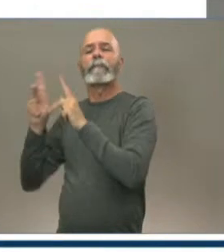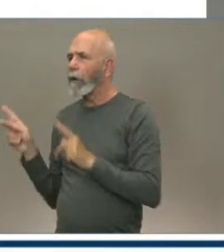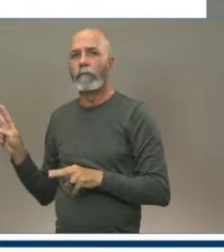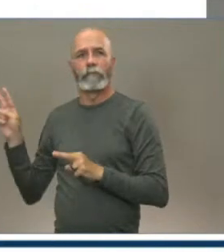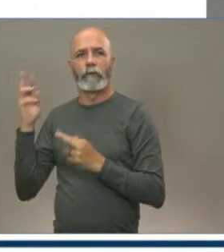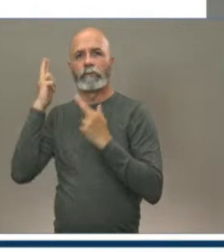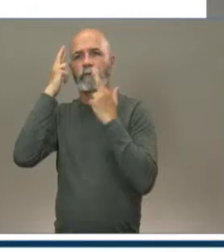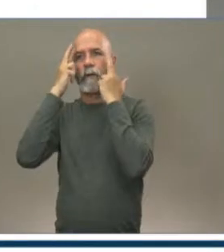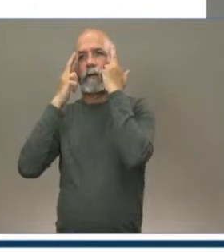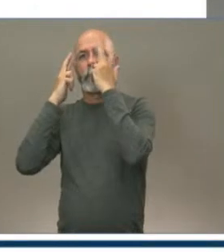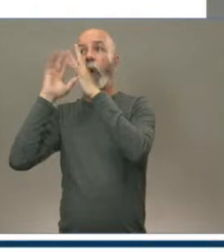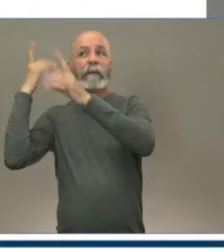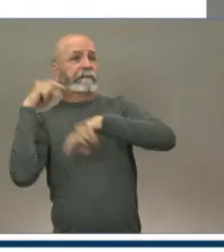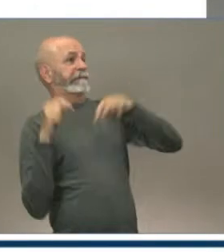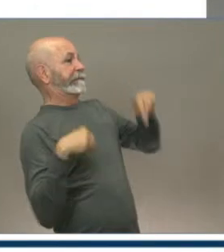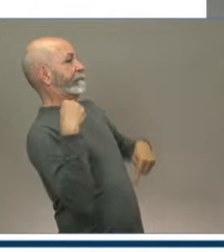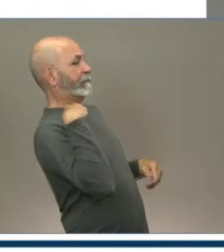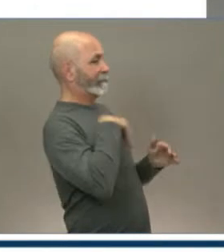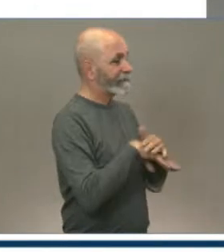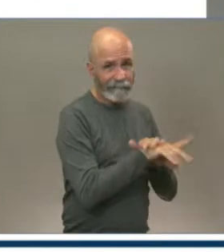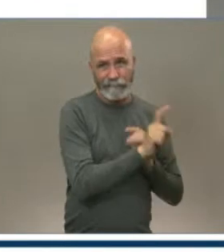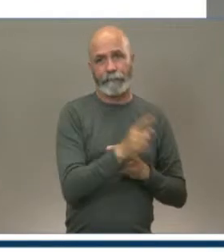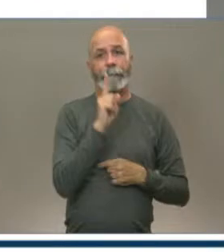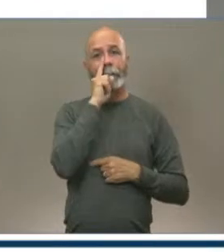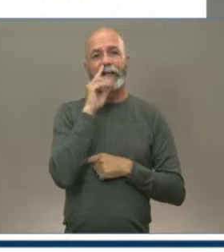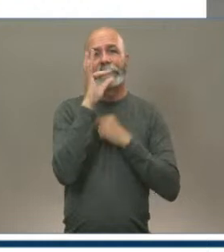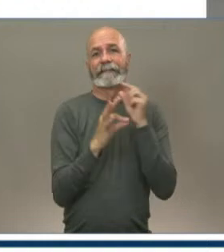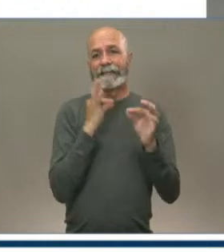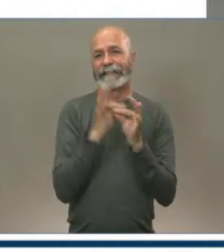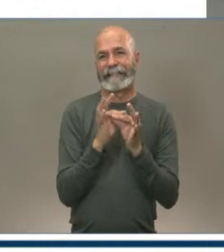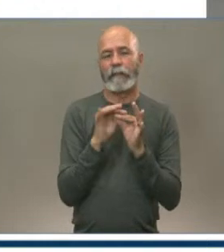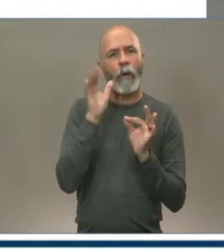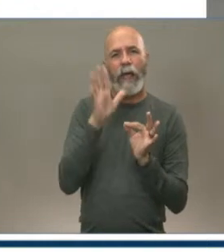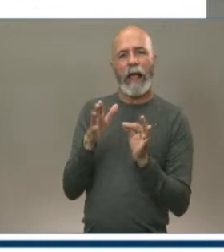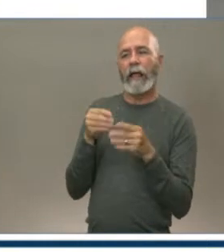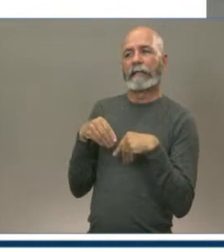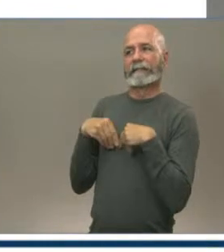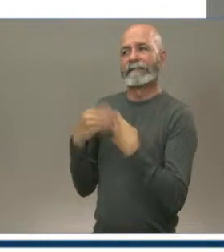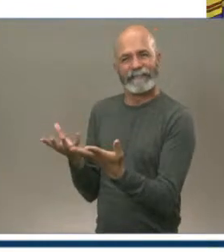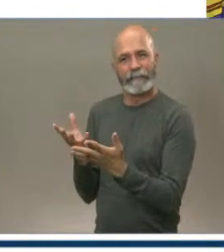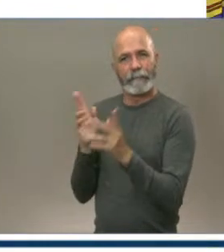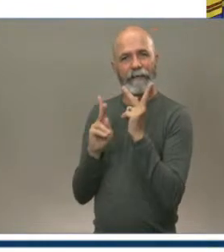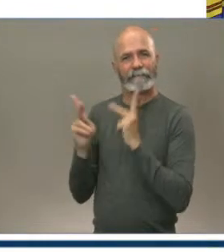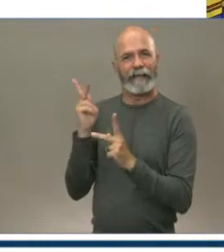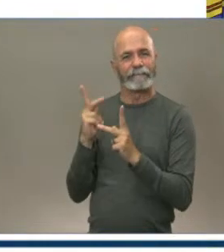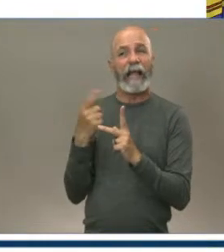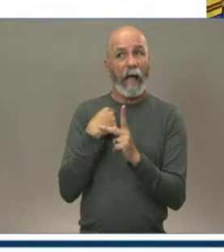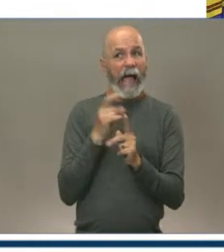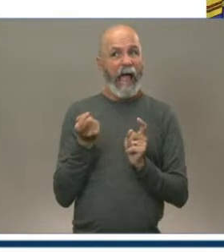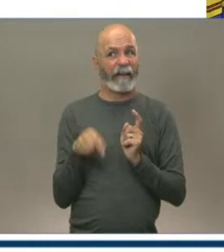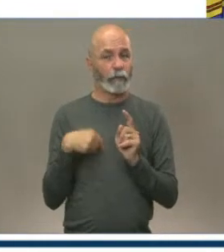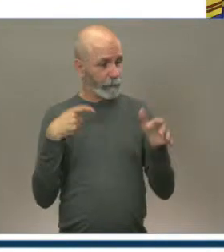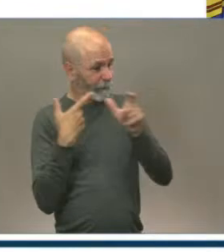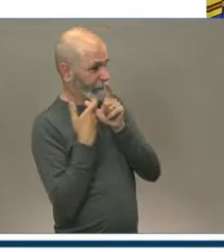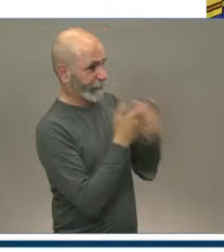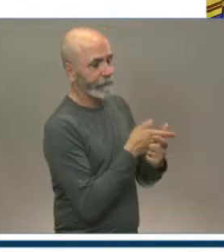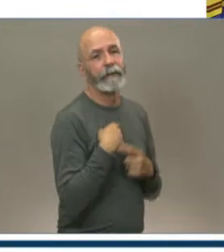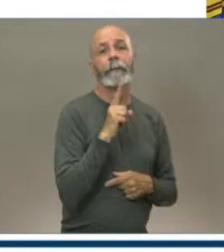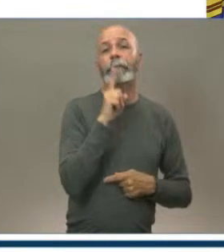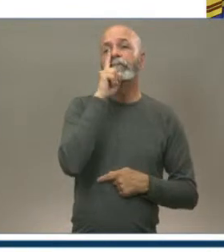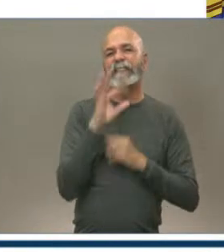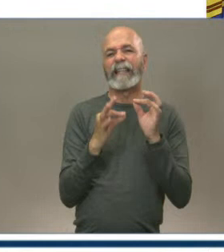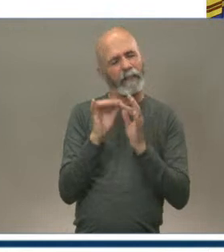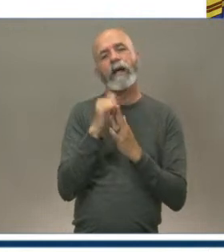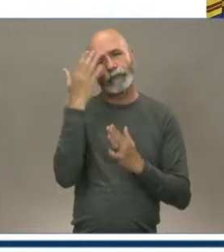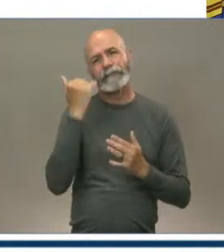have had, and we know that those notifications help drive people for testing. Next, we have All Nova Scotia. Brian